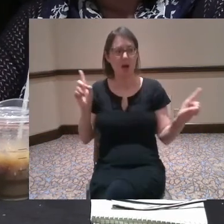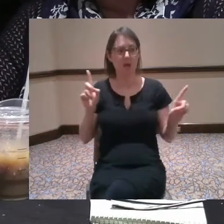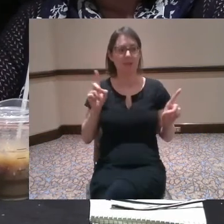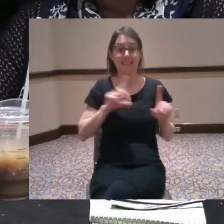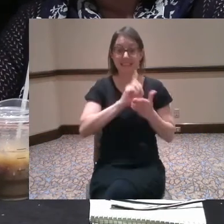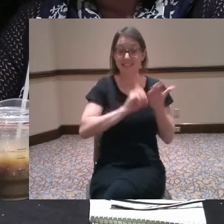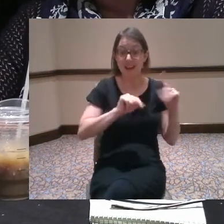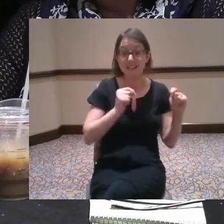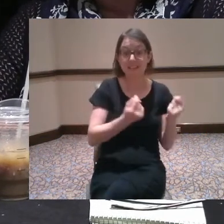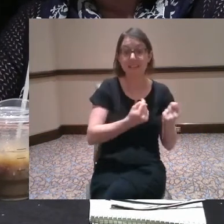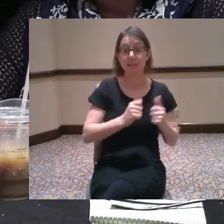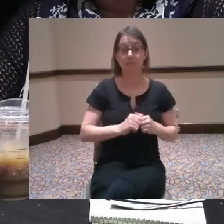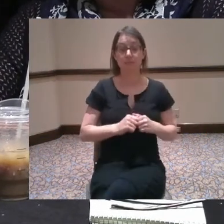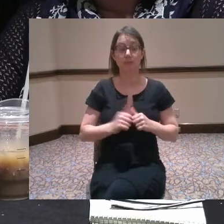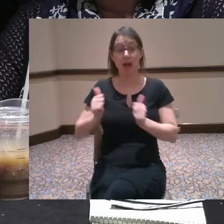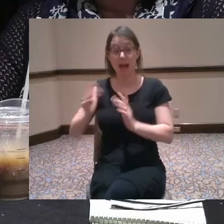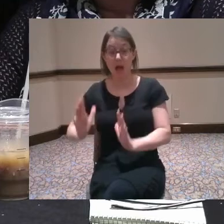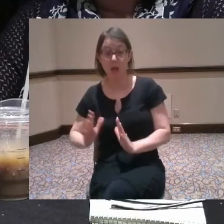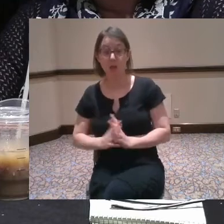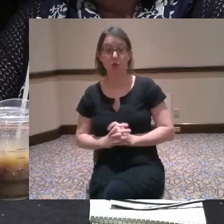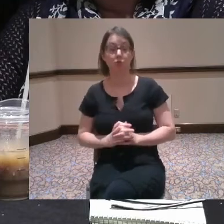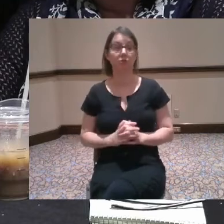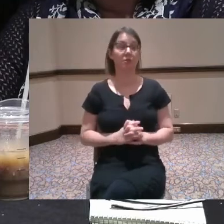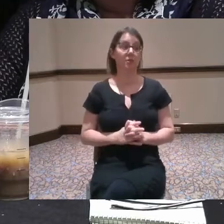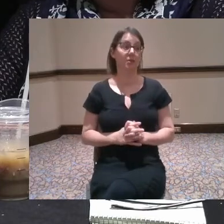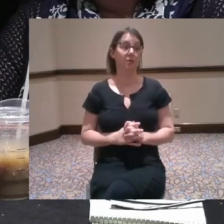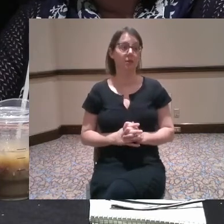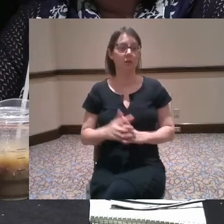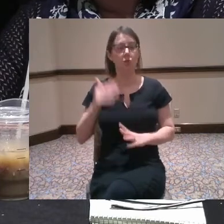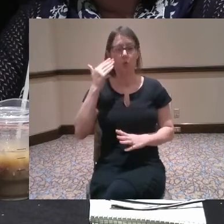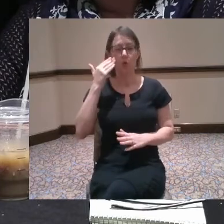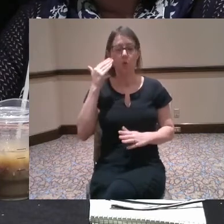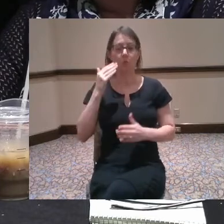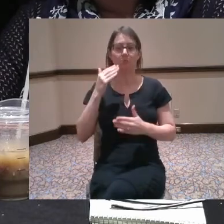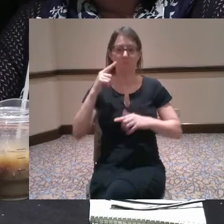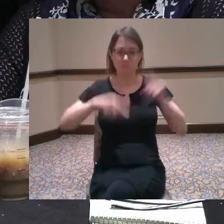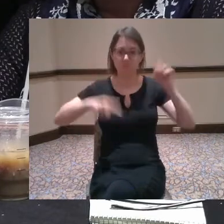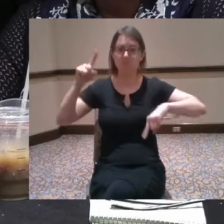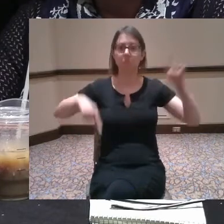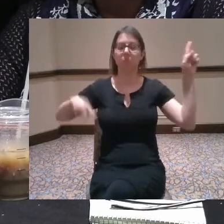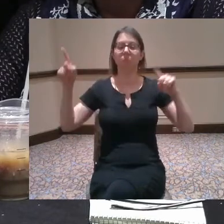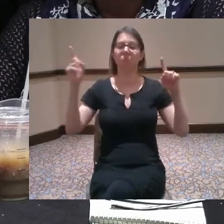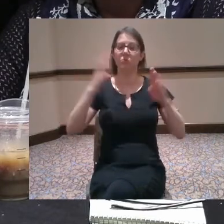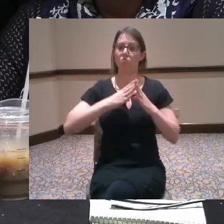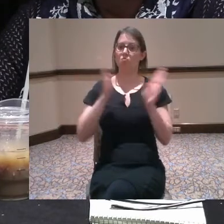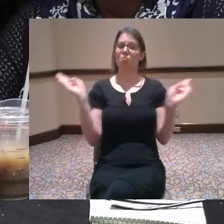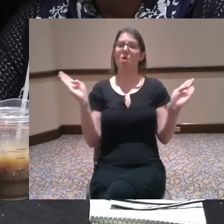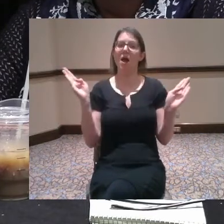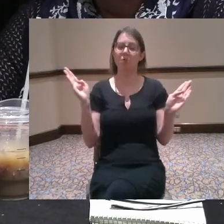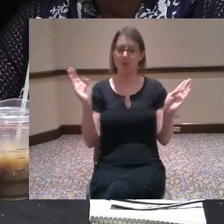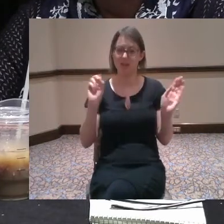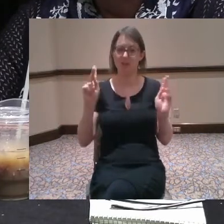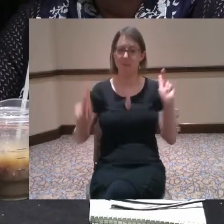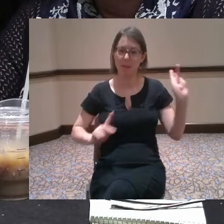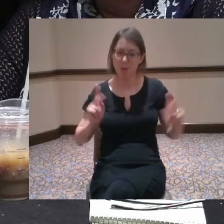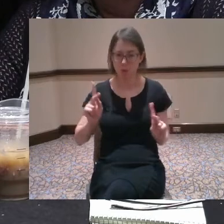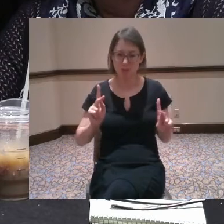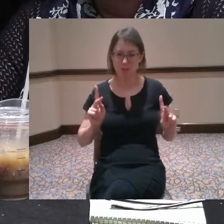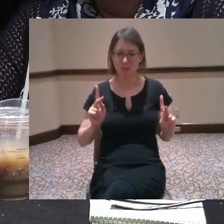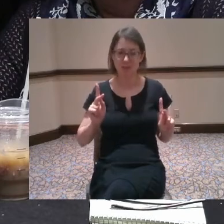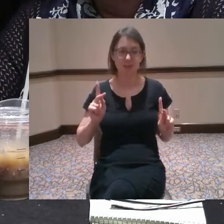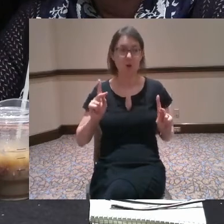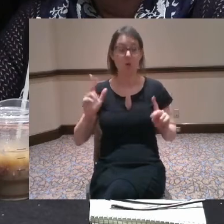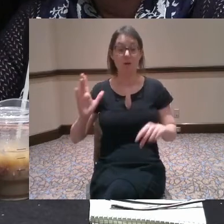the education that comes along with understanding that for many marginalized groups, going through formal